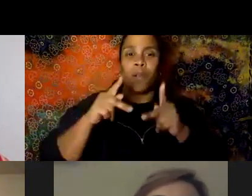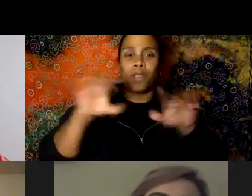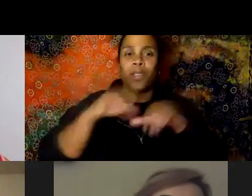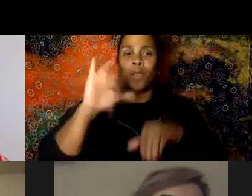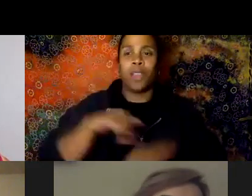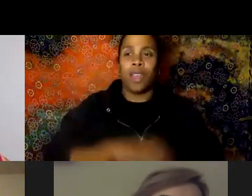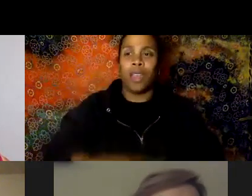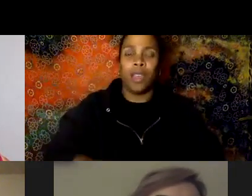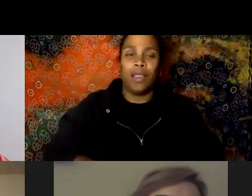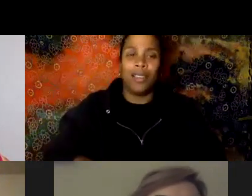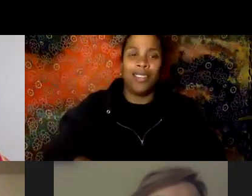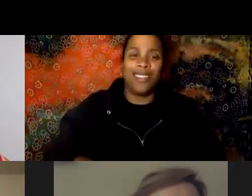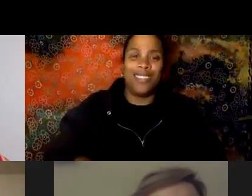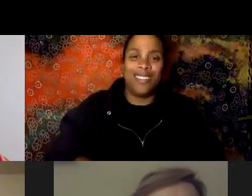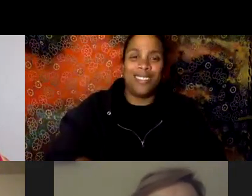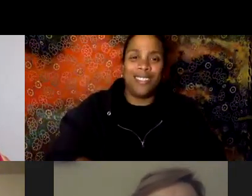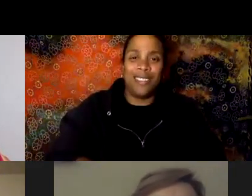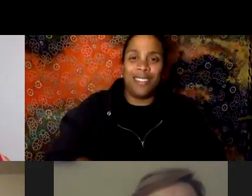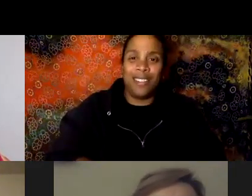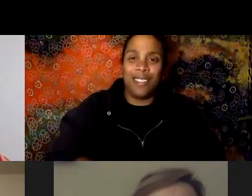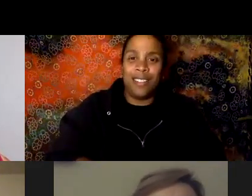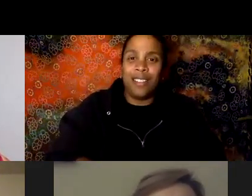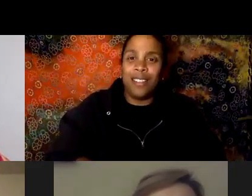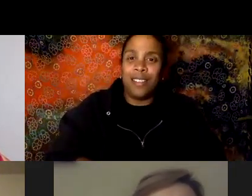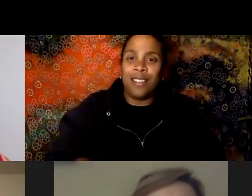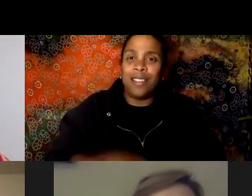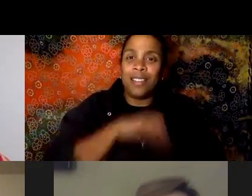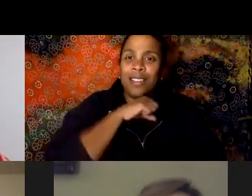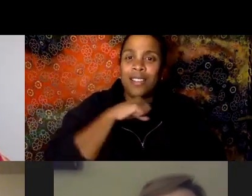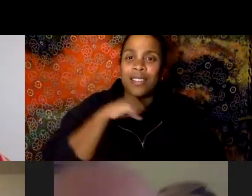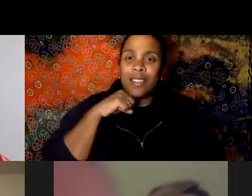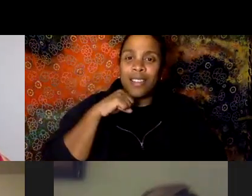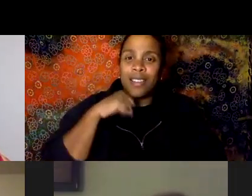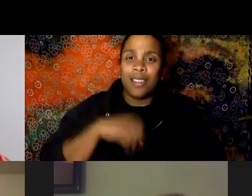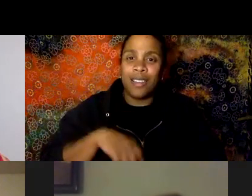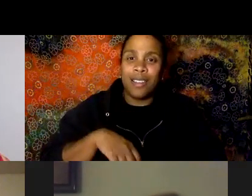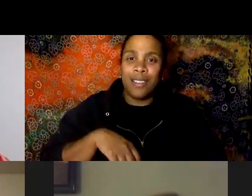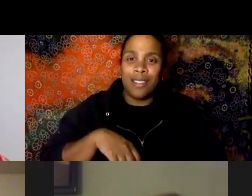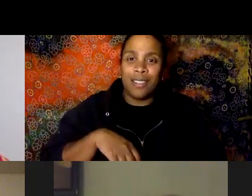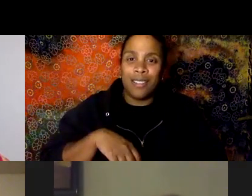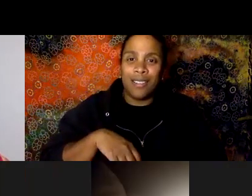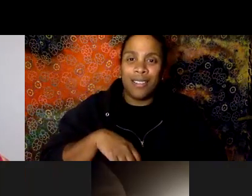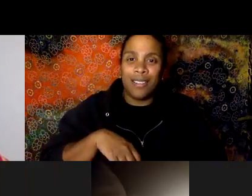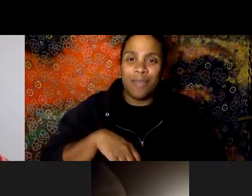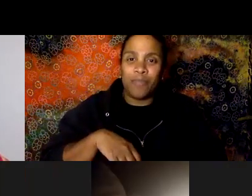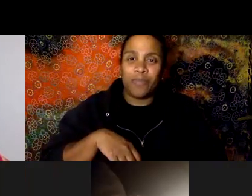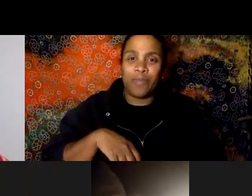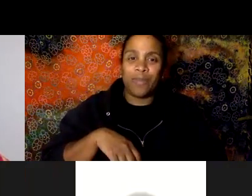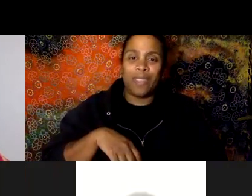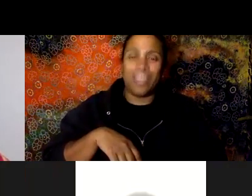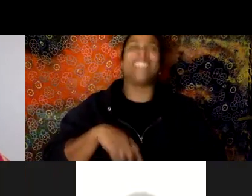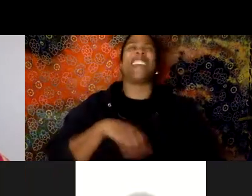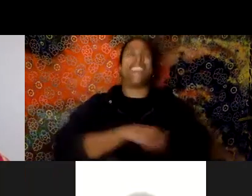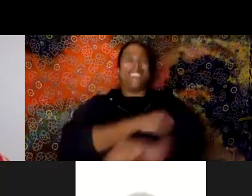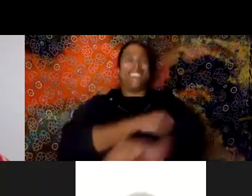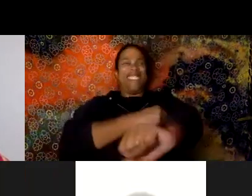Thank you. Yes, Sharon, if you want to sign while you put your voice in the space too, and let us know, what has it been like doing this for you tonight?